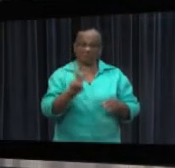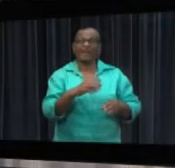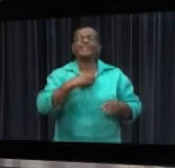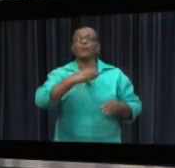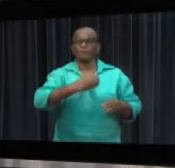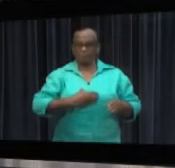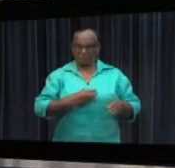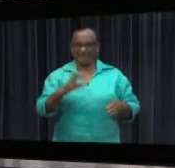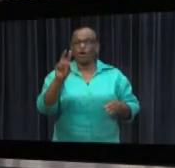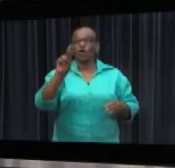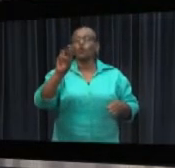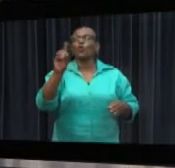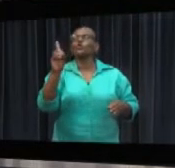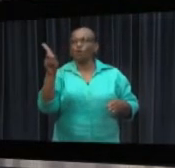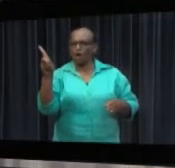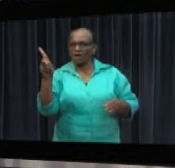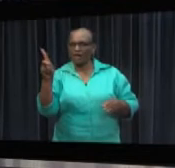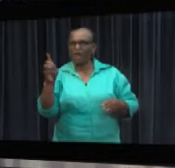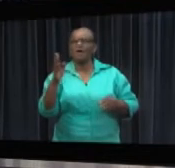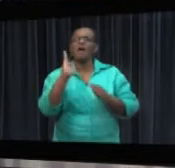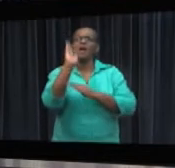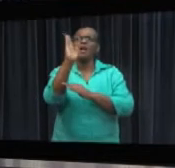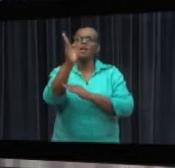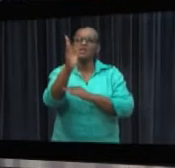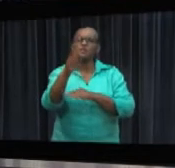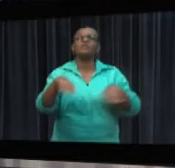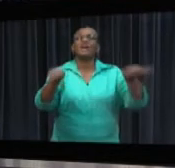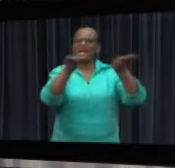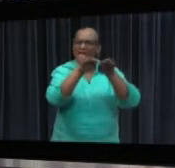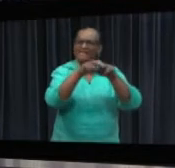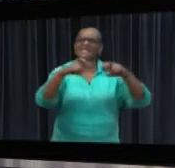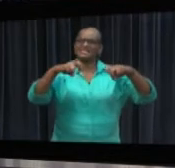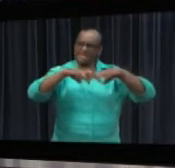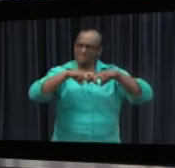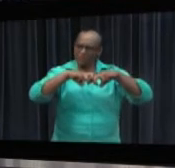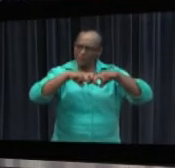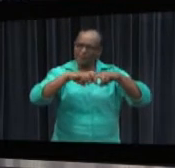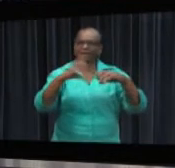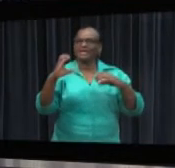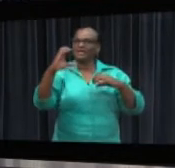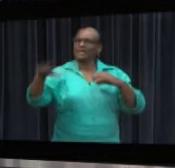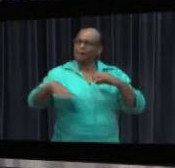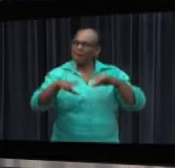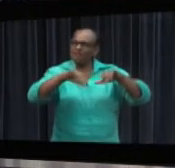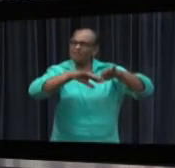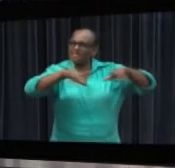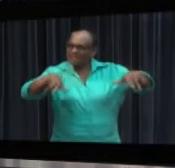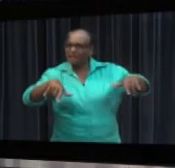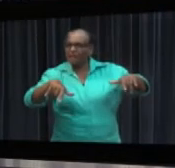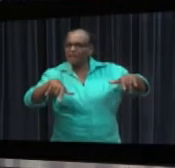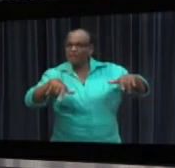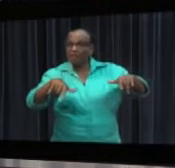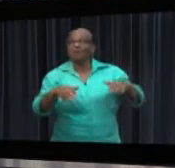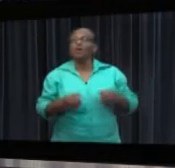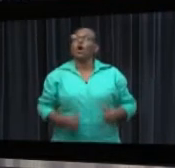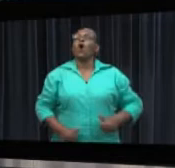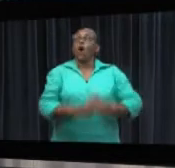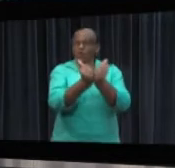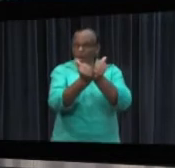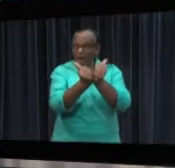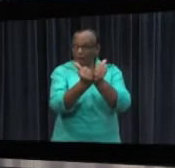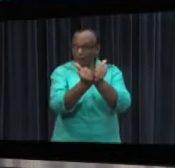Professor Rhoda Reddock gave a lecture on gender, sexuality, and Caribbean diversity, the challenges of